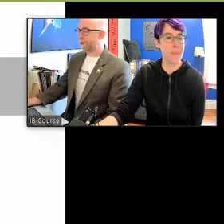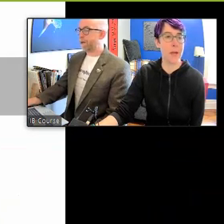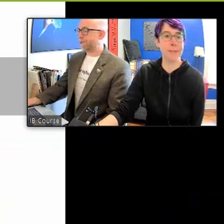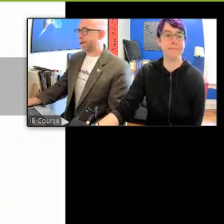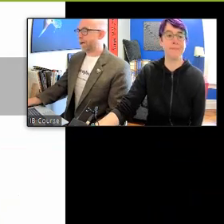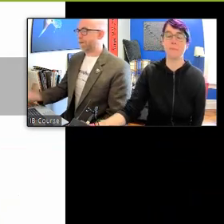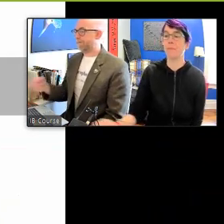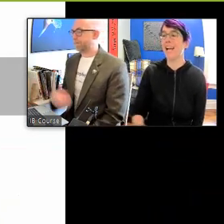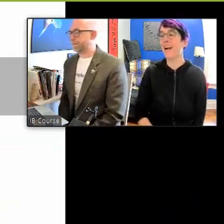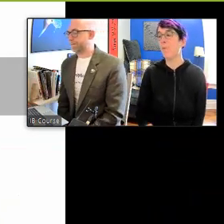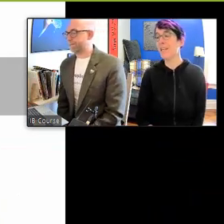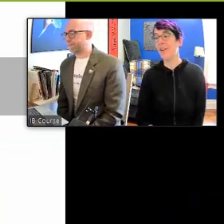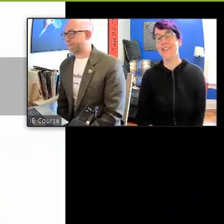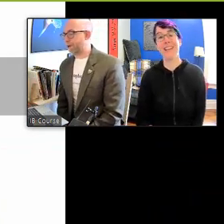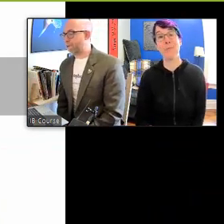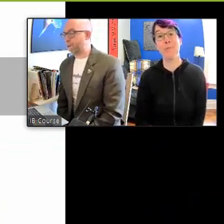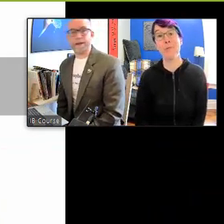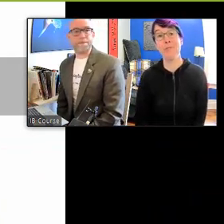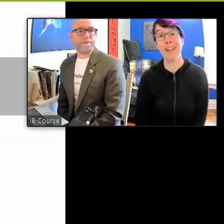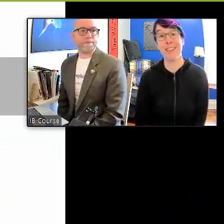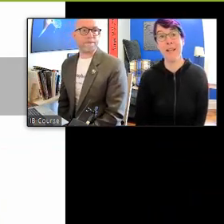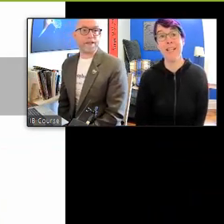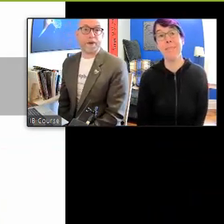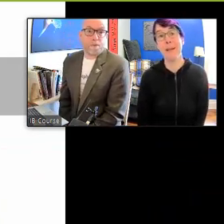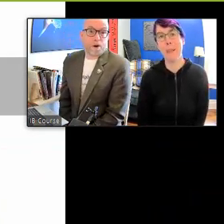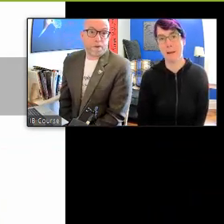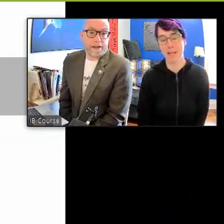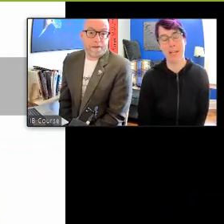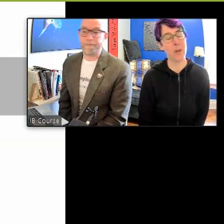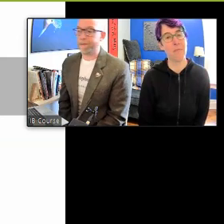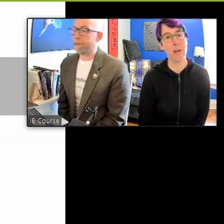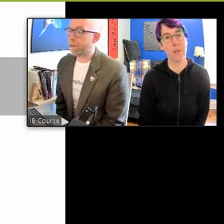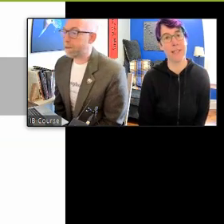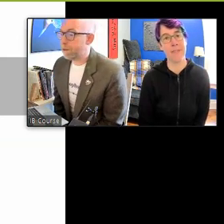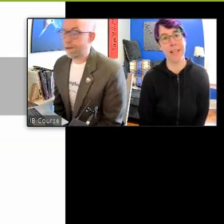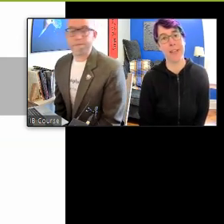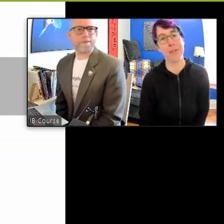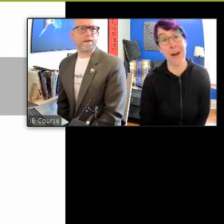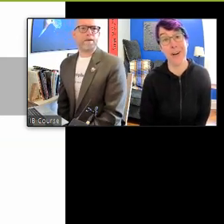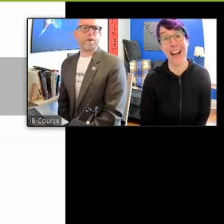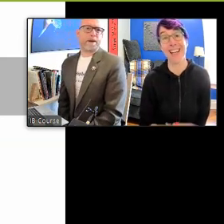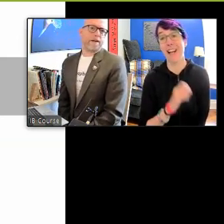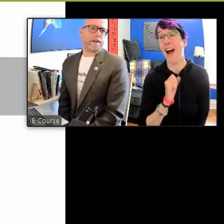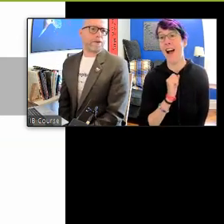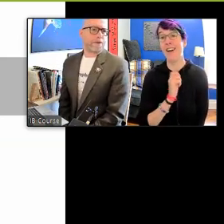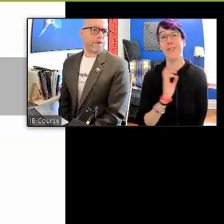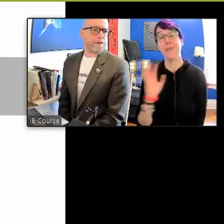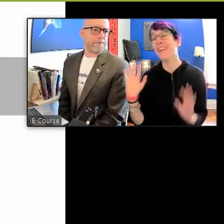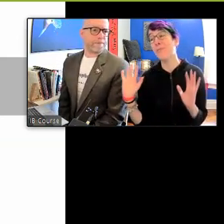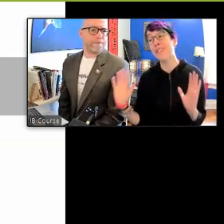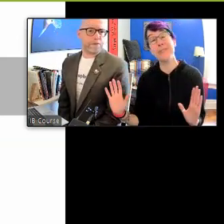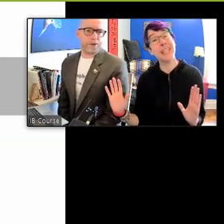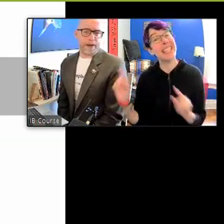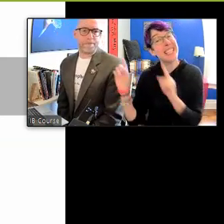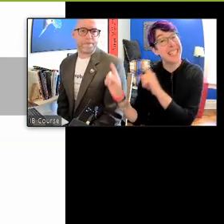Anyhow, we digress and we move on. Because we got more cool stuff. Because we have more cool stuff to tell you now. But we might not get all the way through this